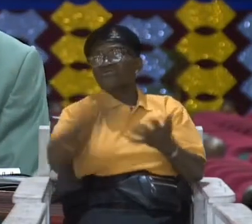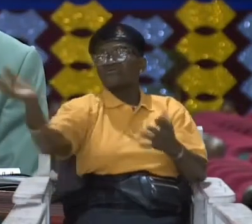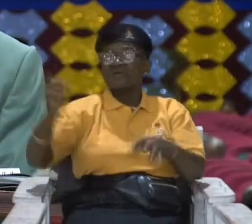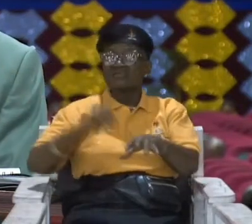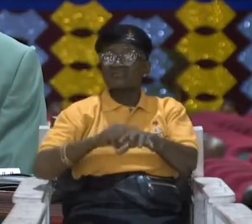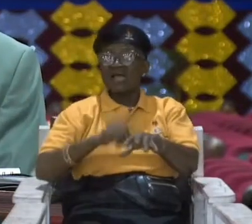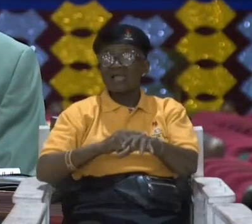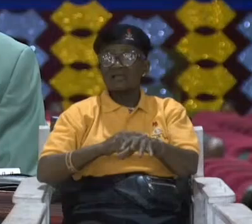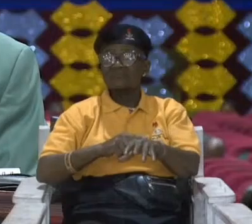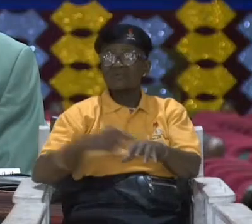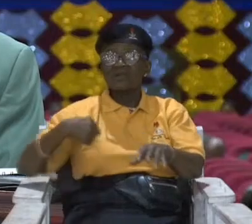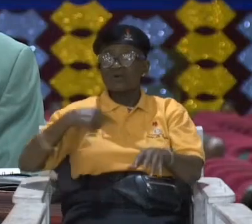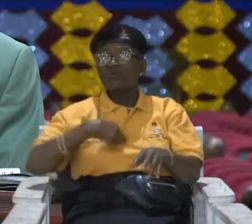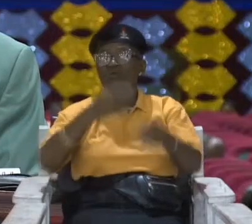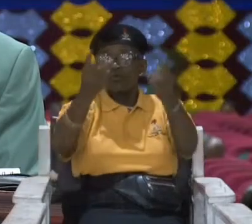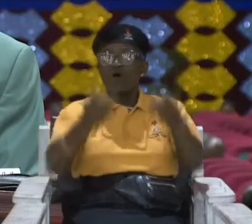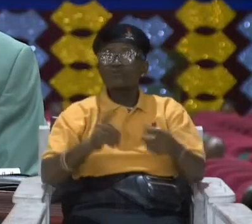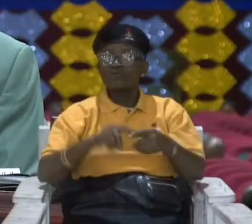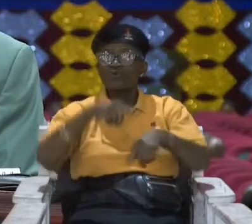bread.